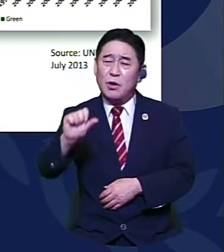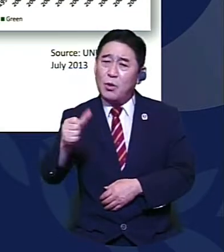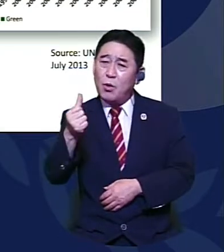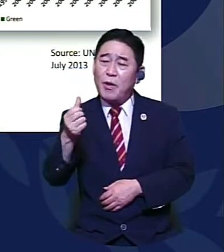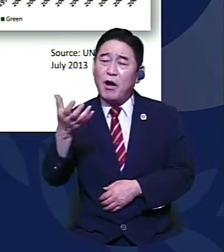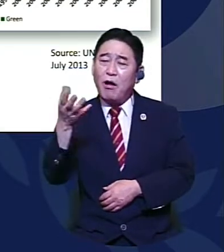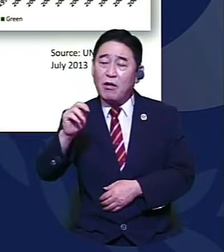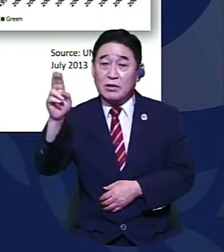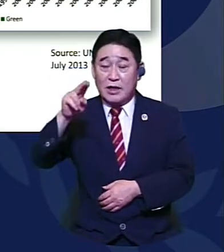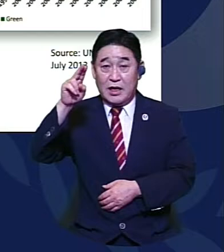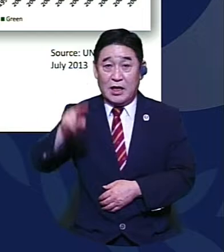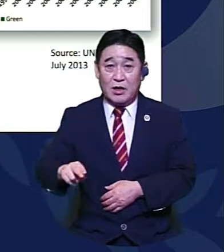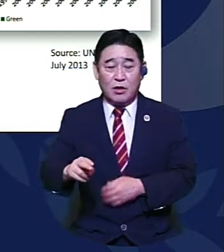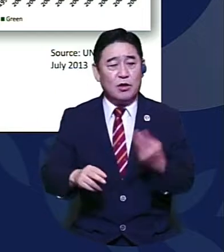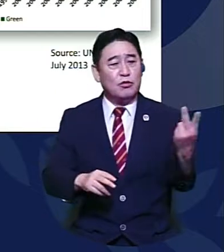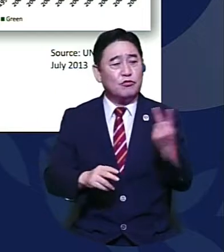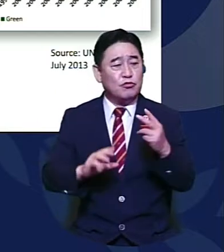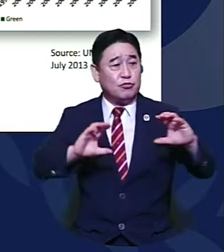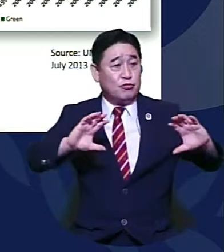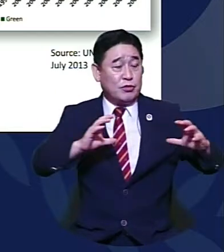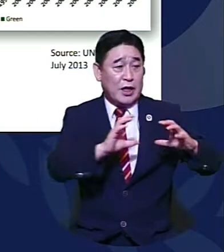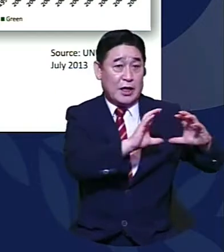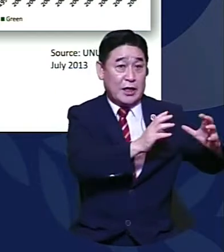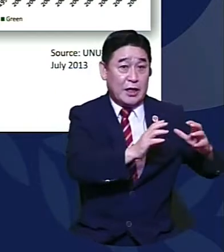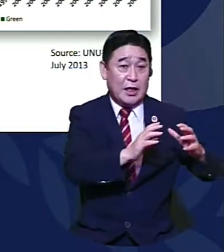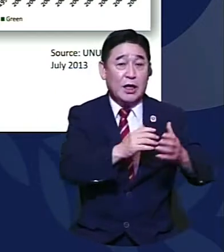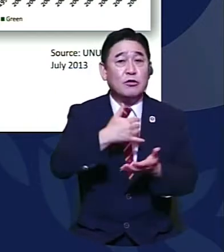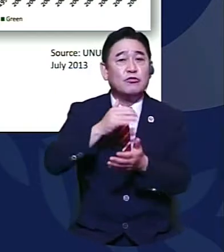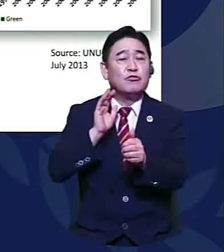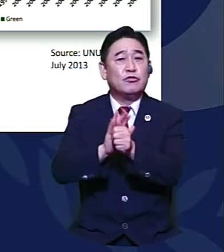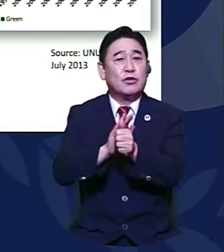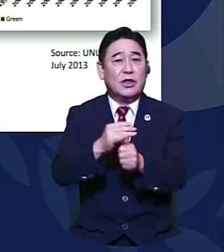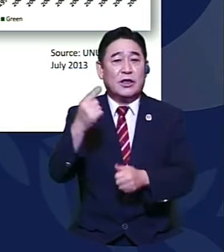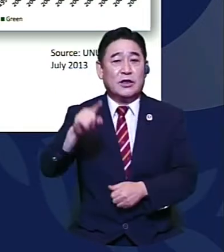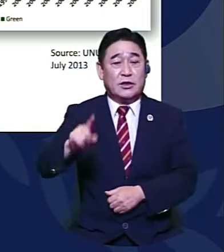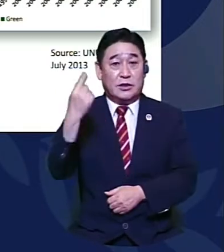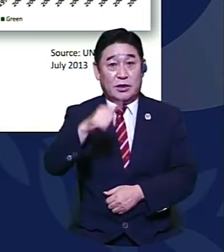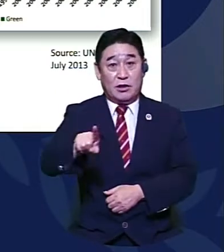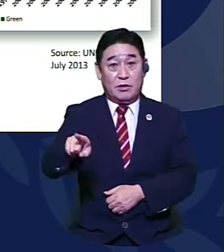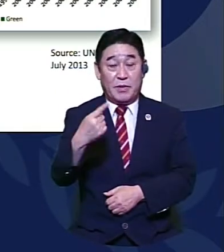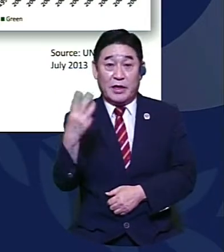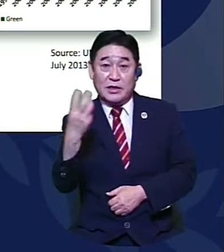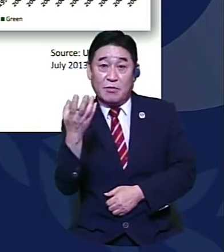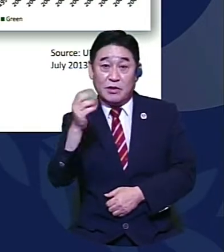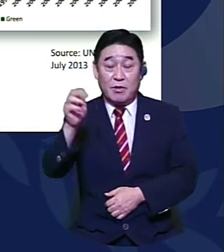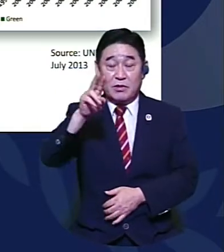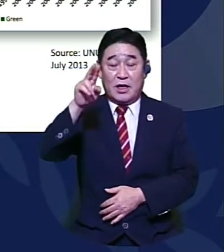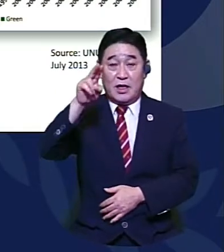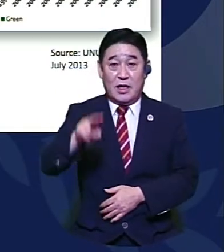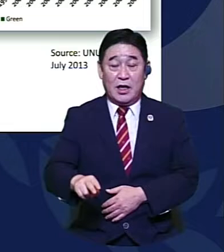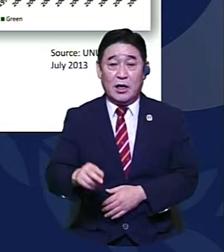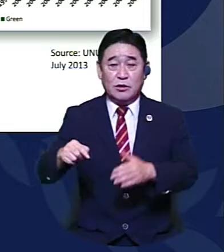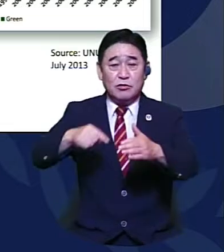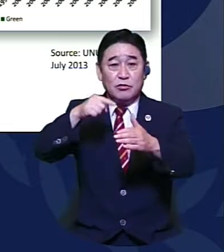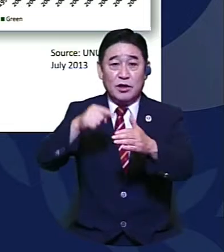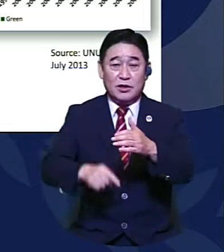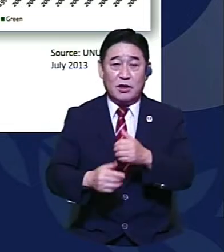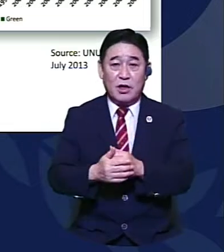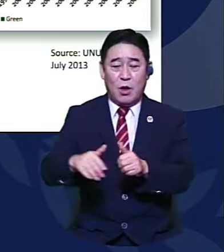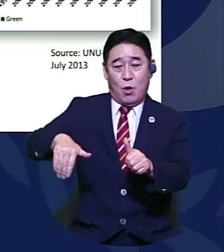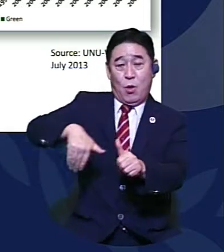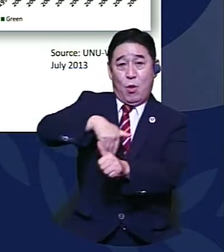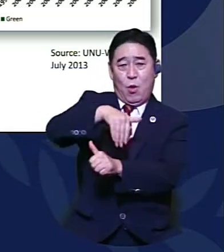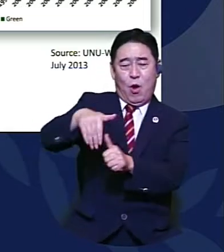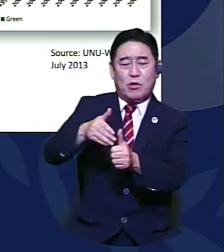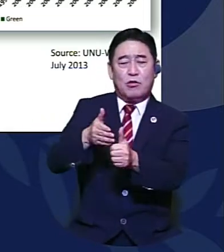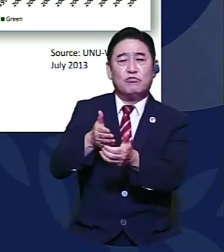the environment. And you can break that down into a small share that is environment as a sector, 3.7%,